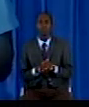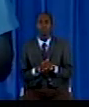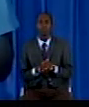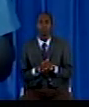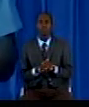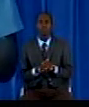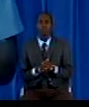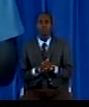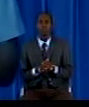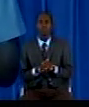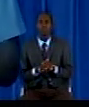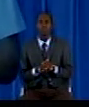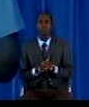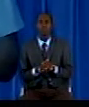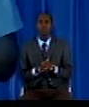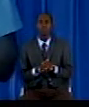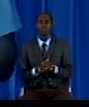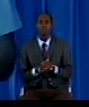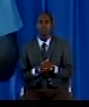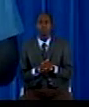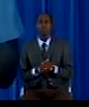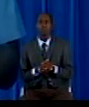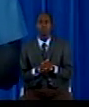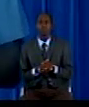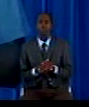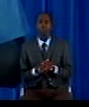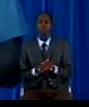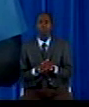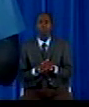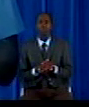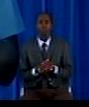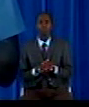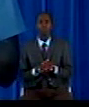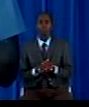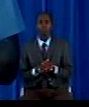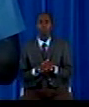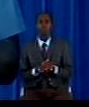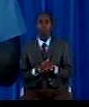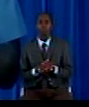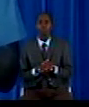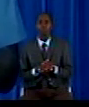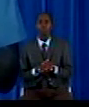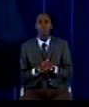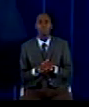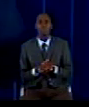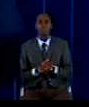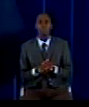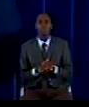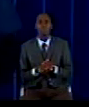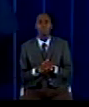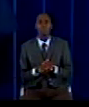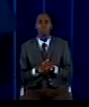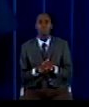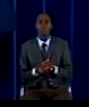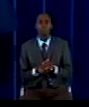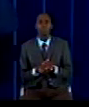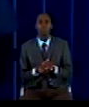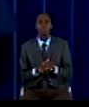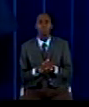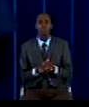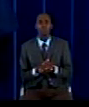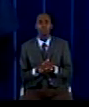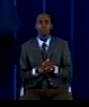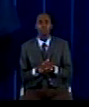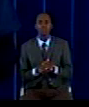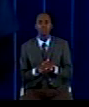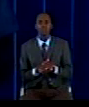zam bashi. Komi se wumishi, muna zonerang kulu, muna fama dana bun. Munkesh was a junior, but in the Mukeshiba,